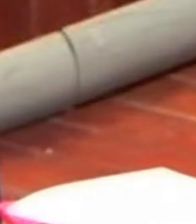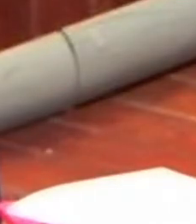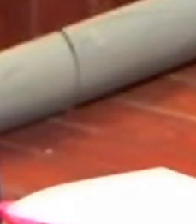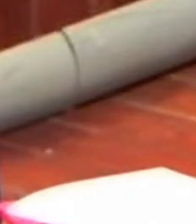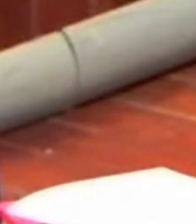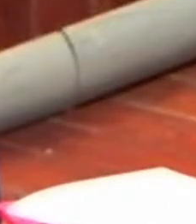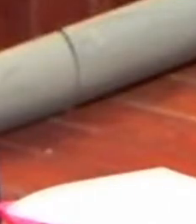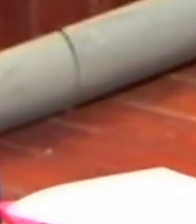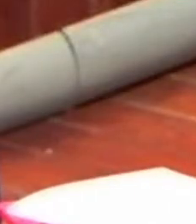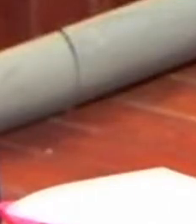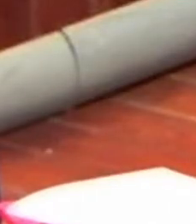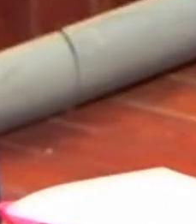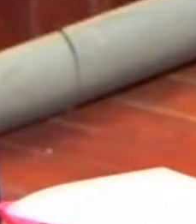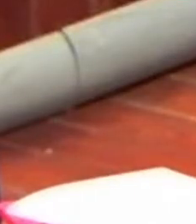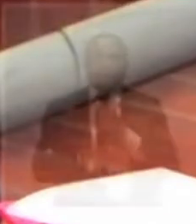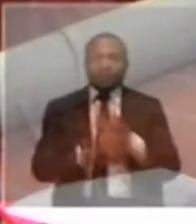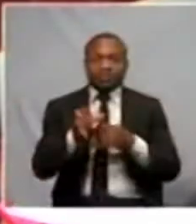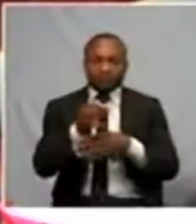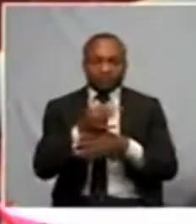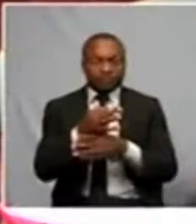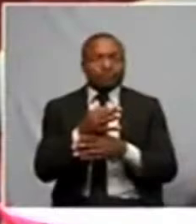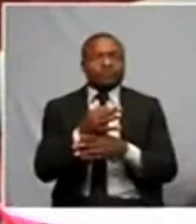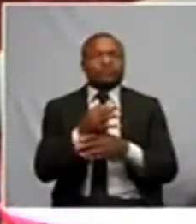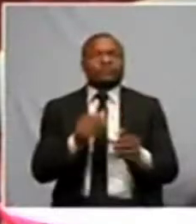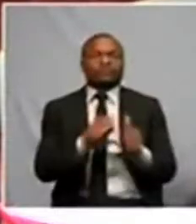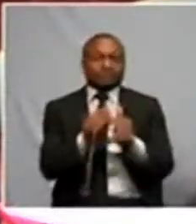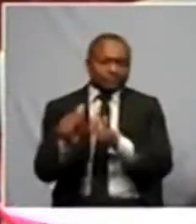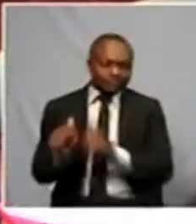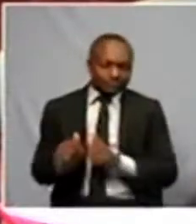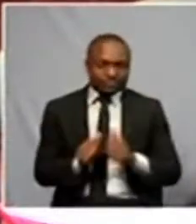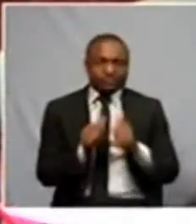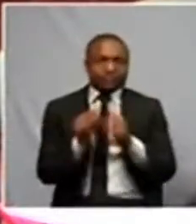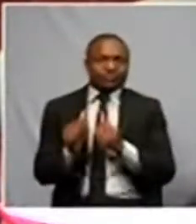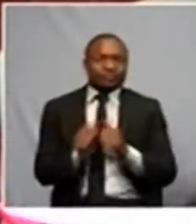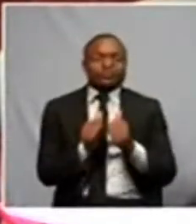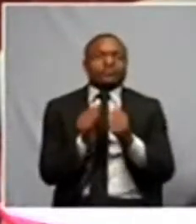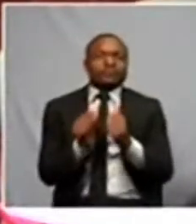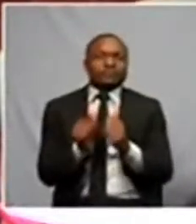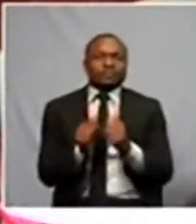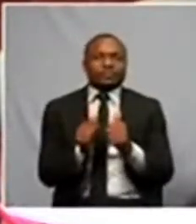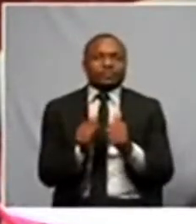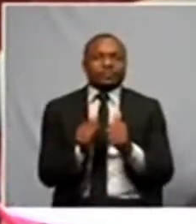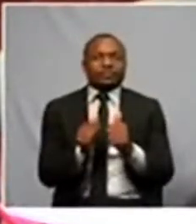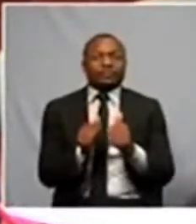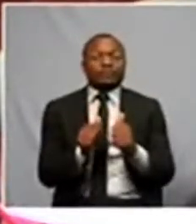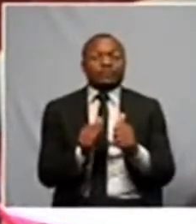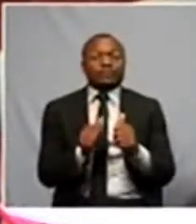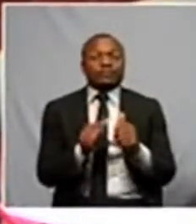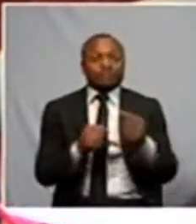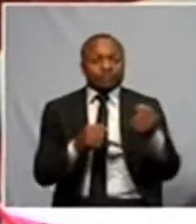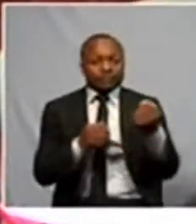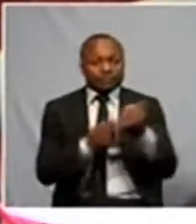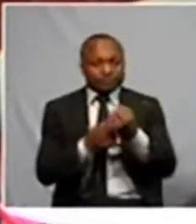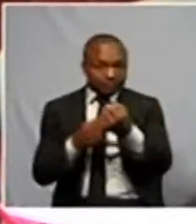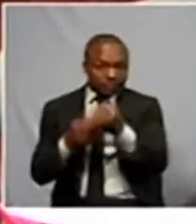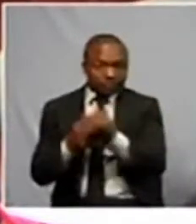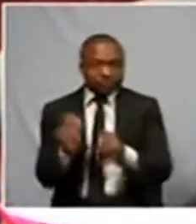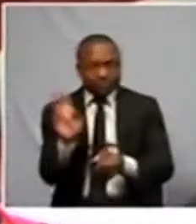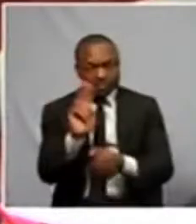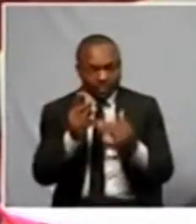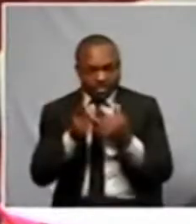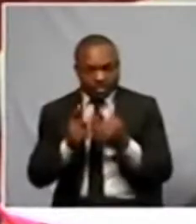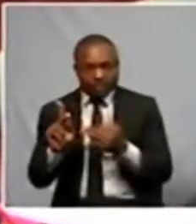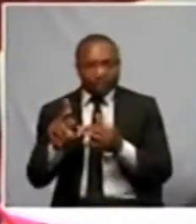subsidies for fishing or fishing-related activities regarding except where the subsidies are used as part of